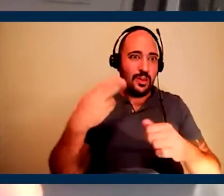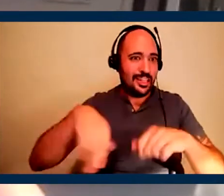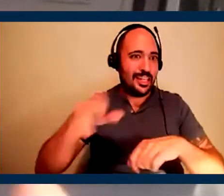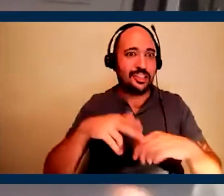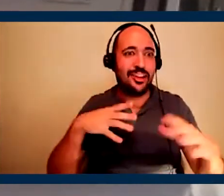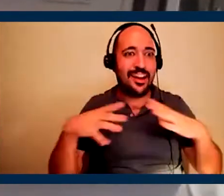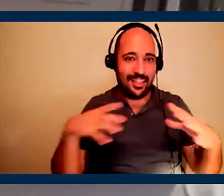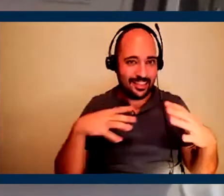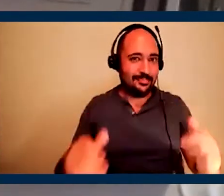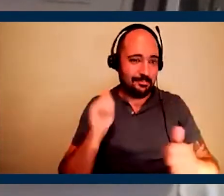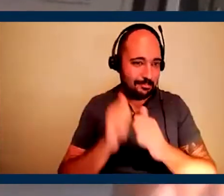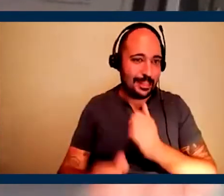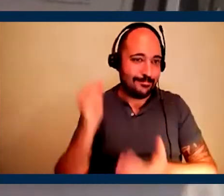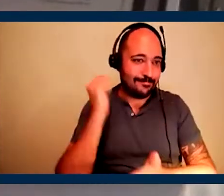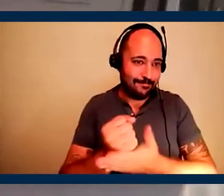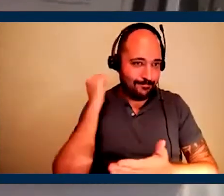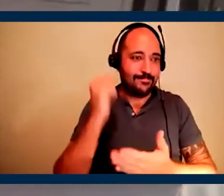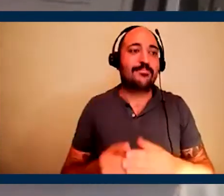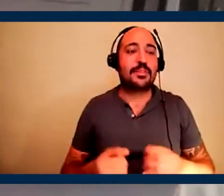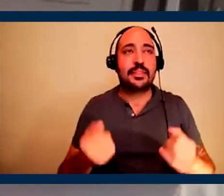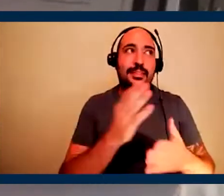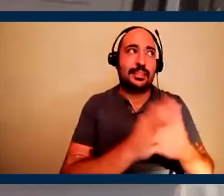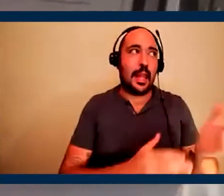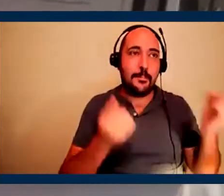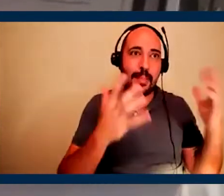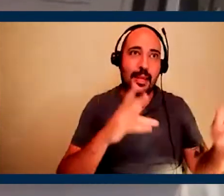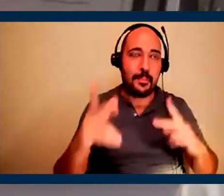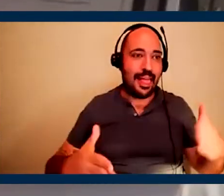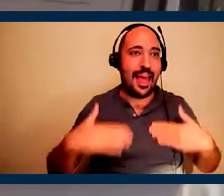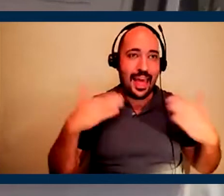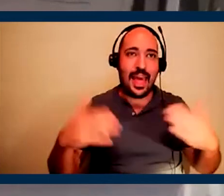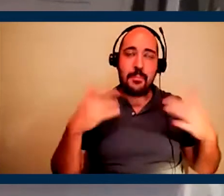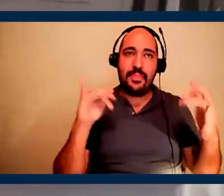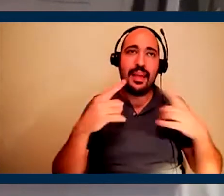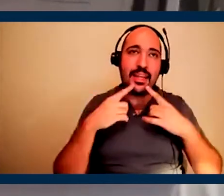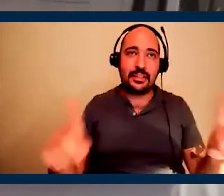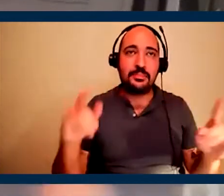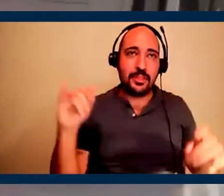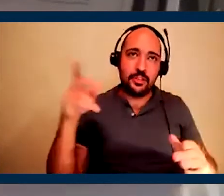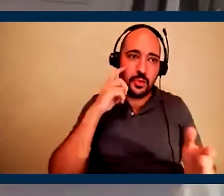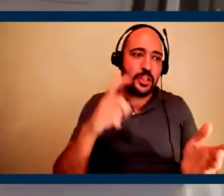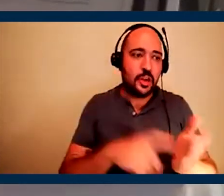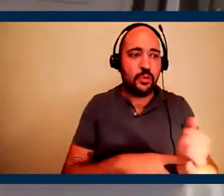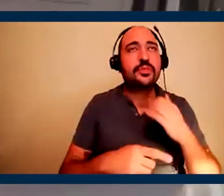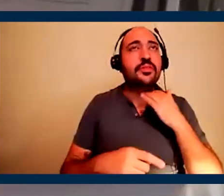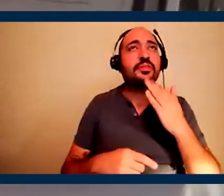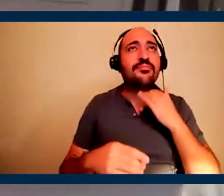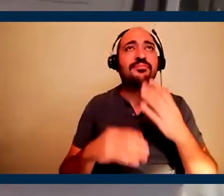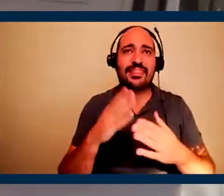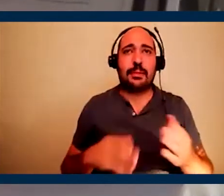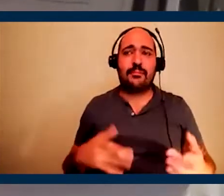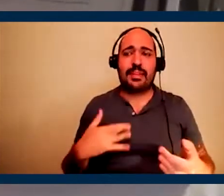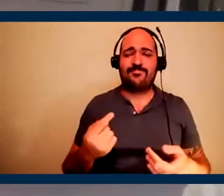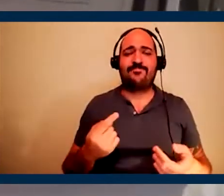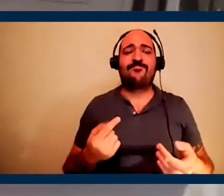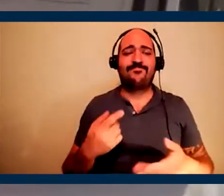group on social media, and some are very happy about this historic acknowledgement. Some are also a little critical